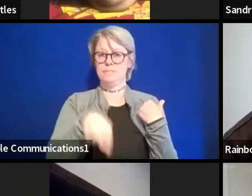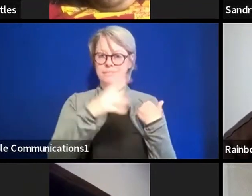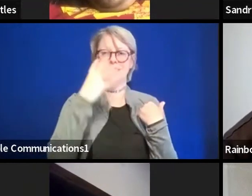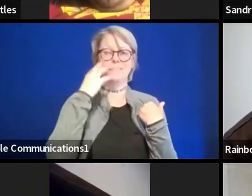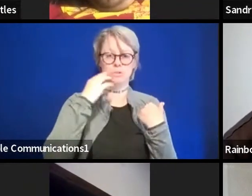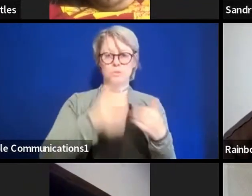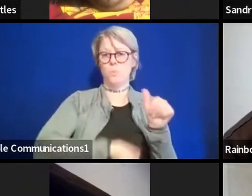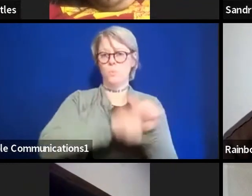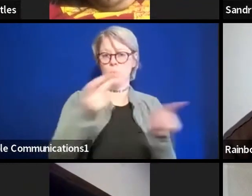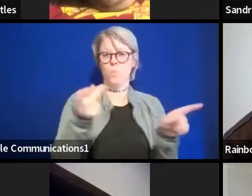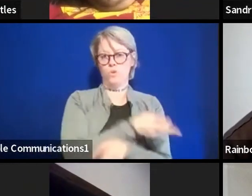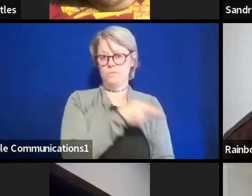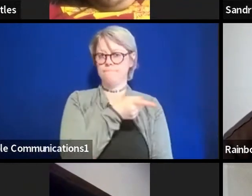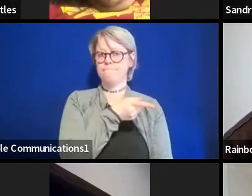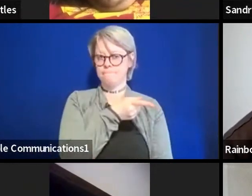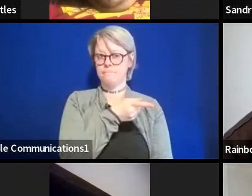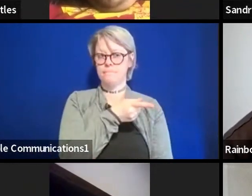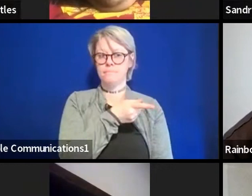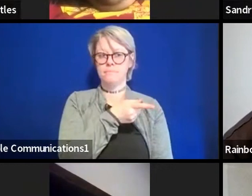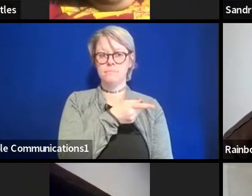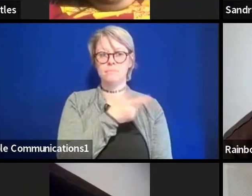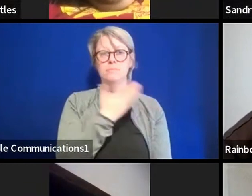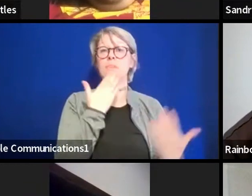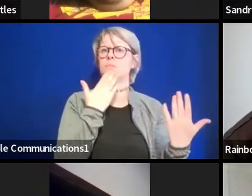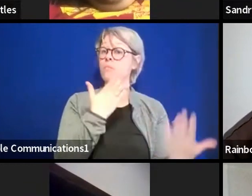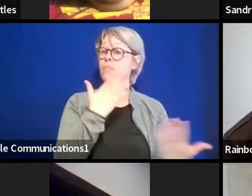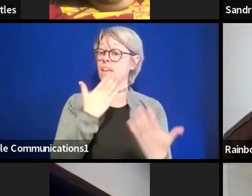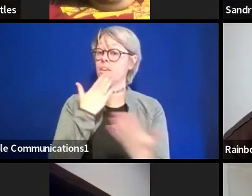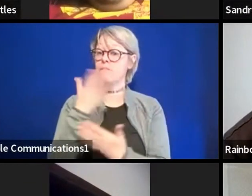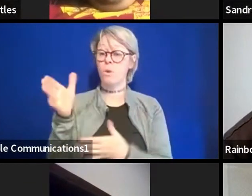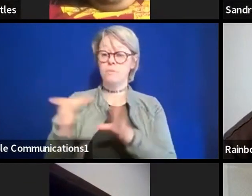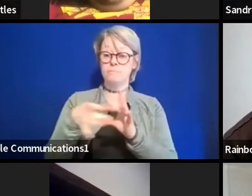time. So thank you for making that so